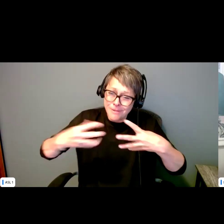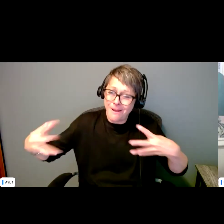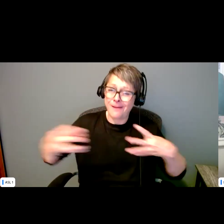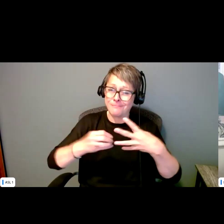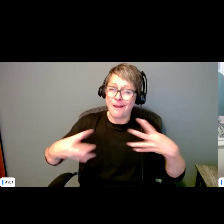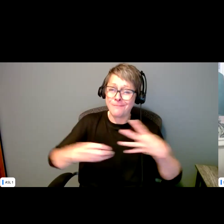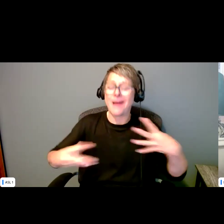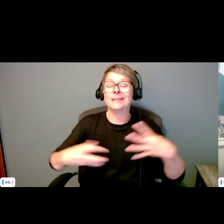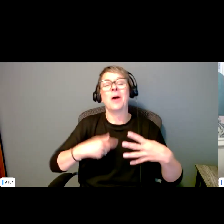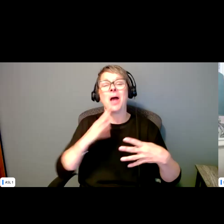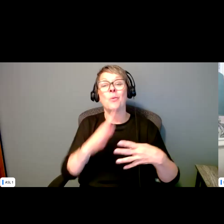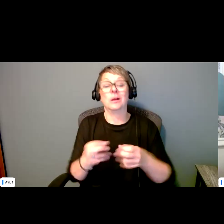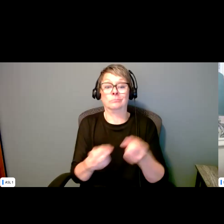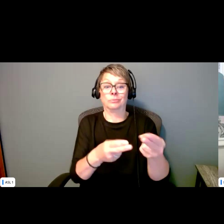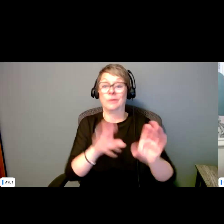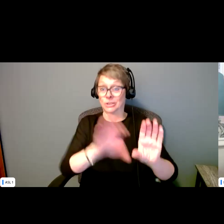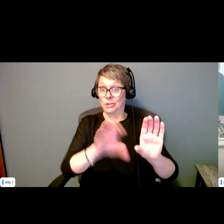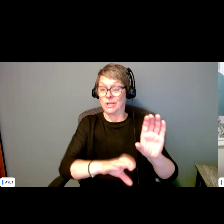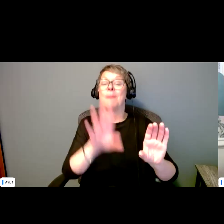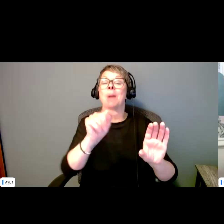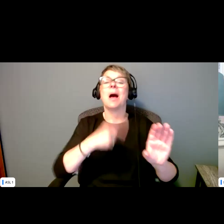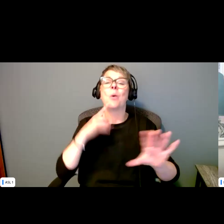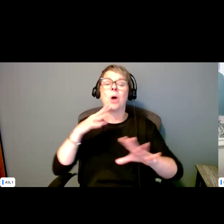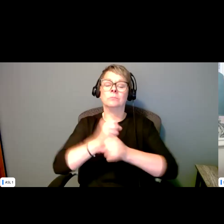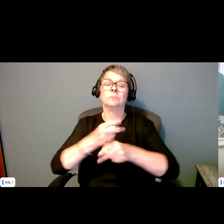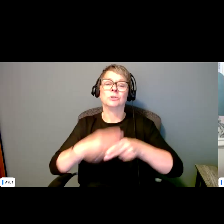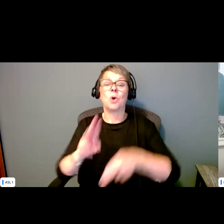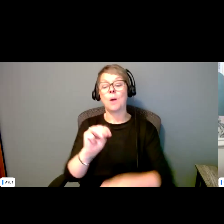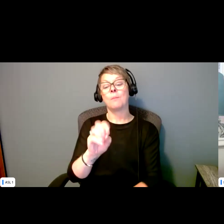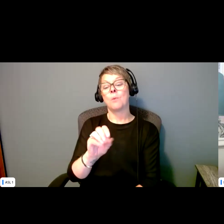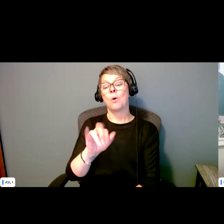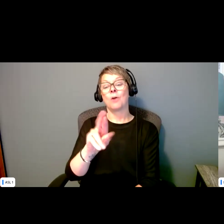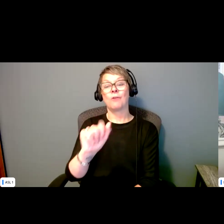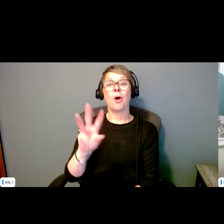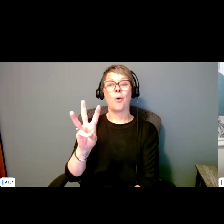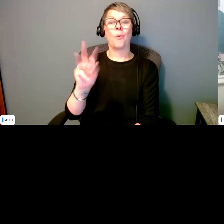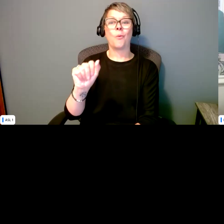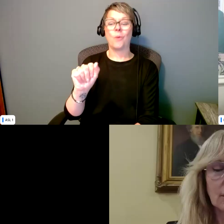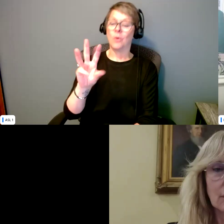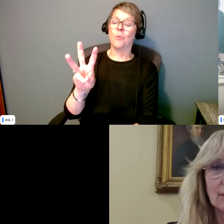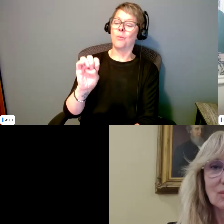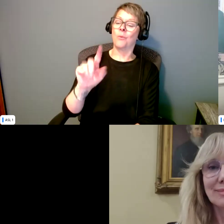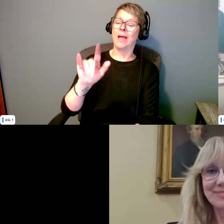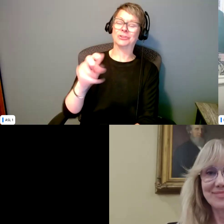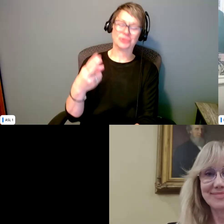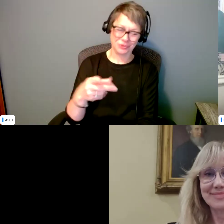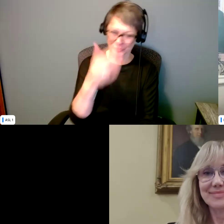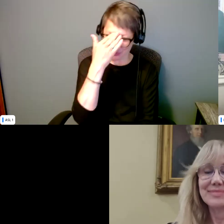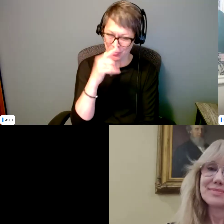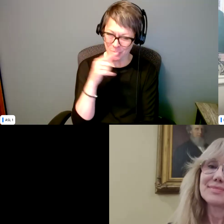the chat. But I would like to first introduce Moira Walsh, who I think just about everybody knows across this country,